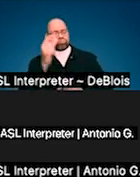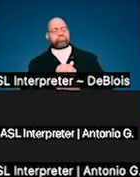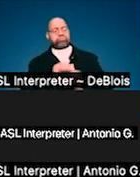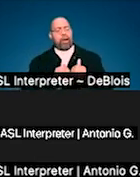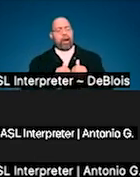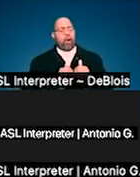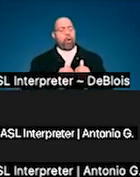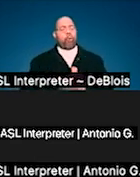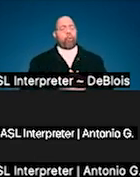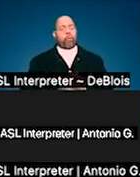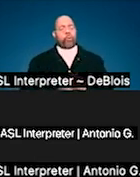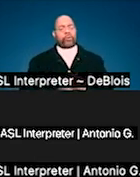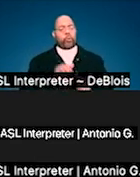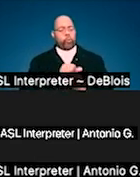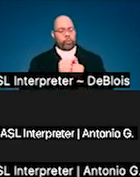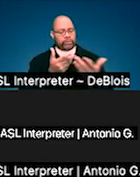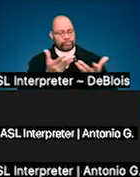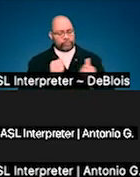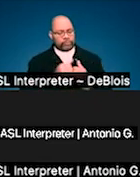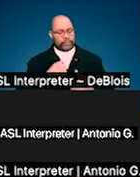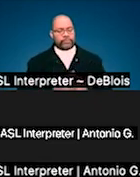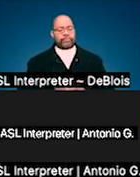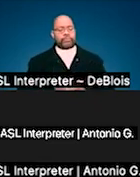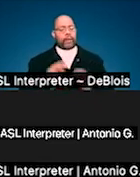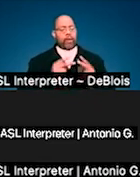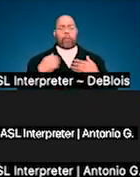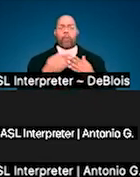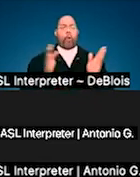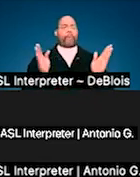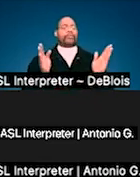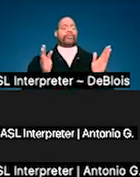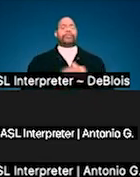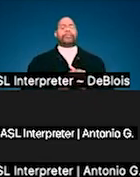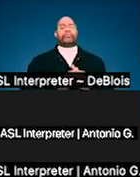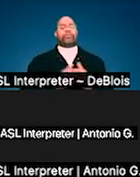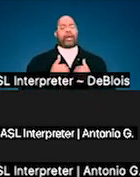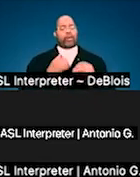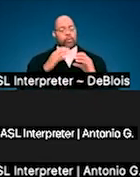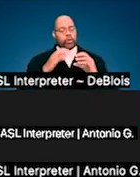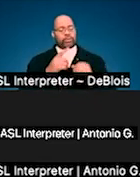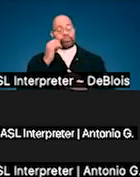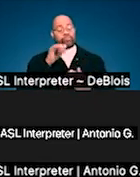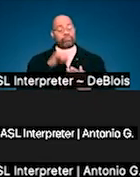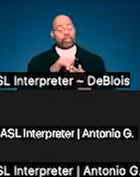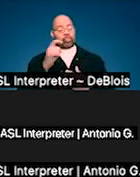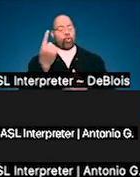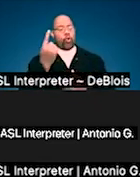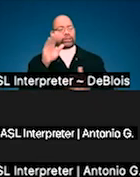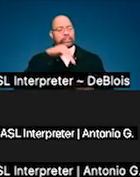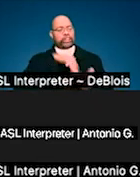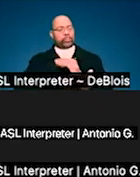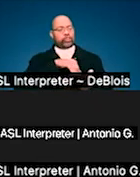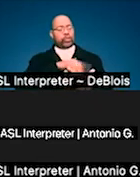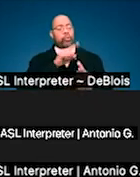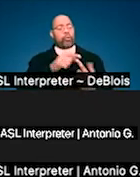to kind of work with me. I'm very open to having communication because that should always be the center